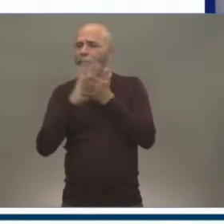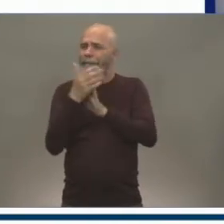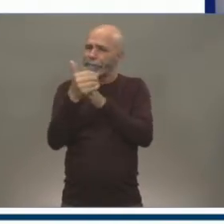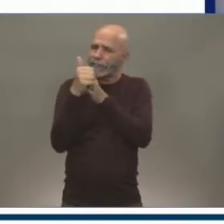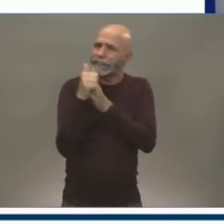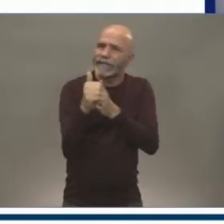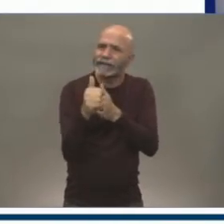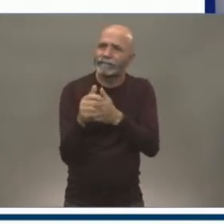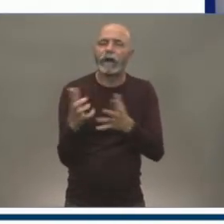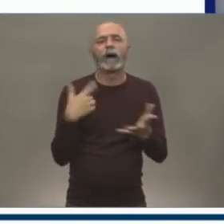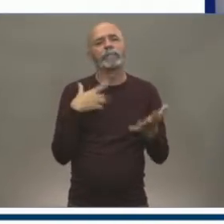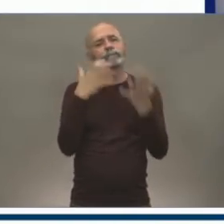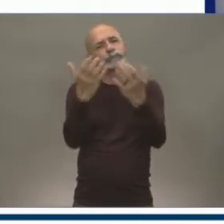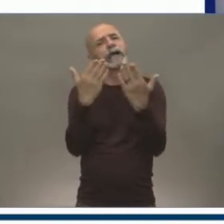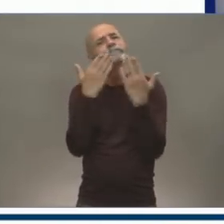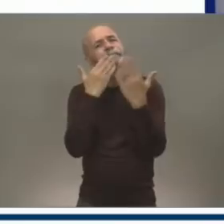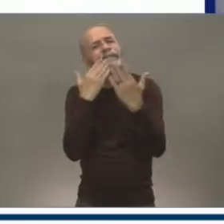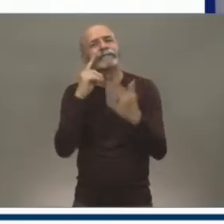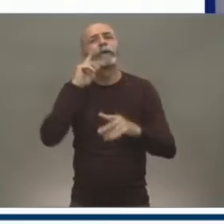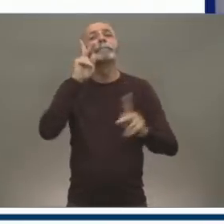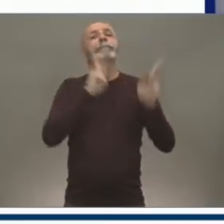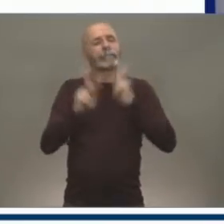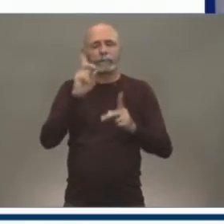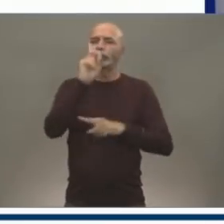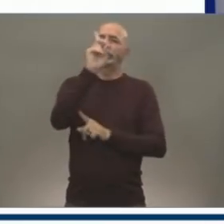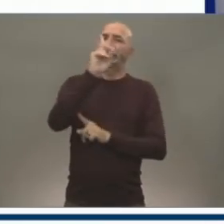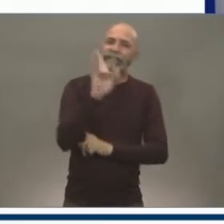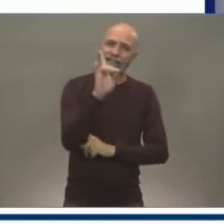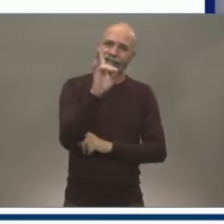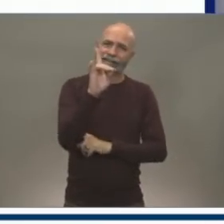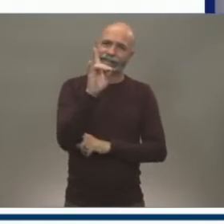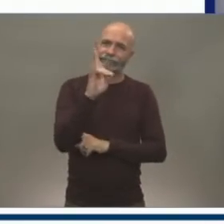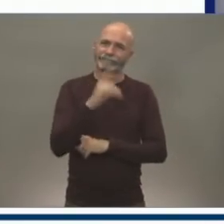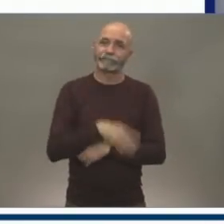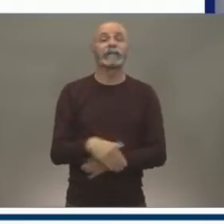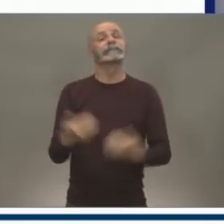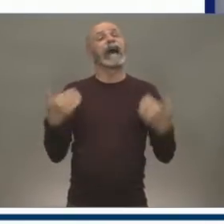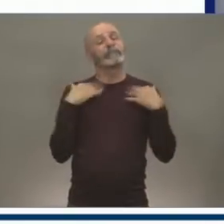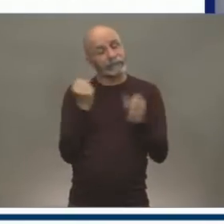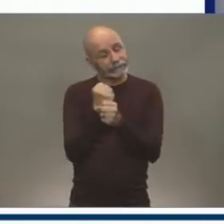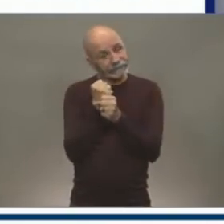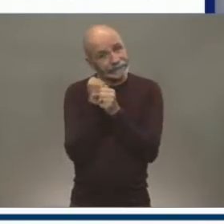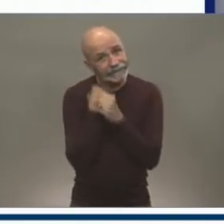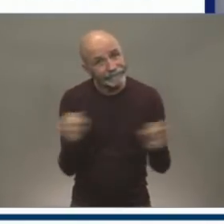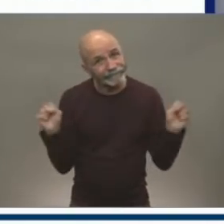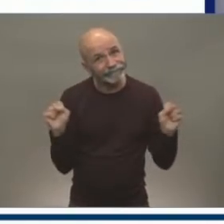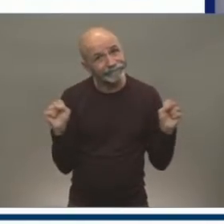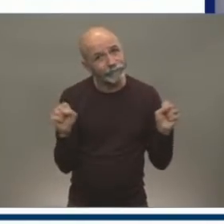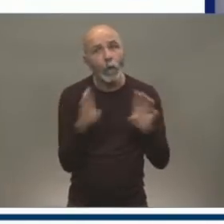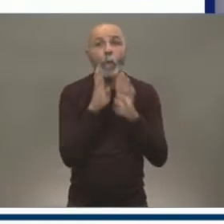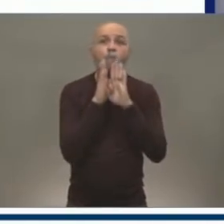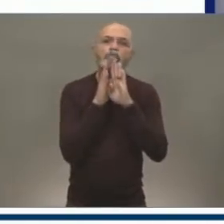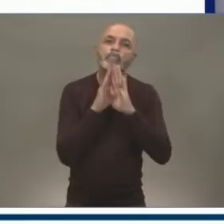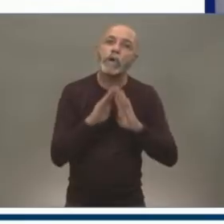thank you for what you've been doing. And to everyone, have a safe and quiet weekend.